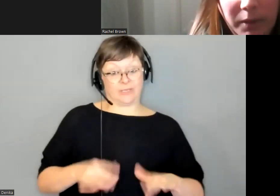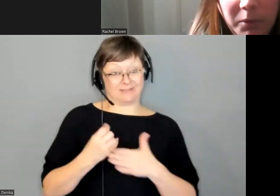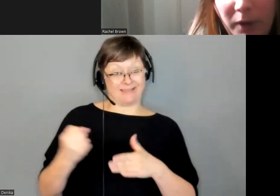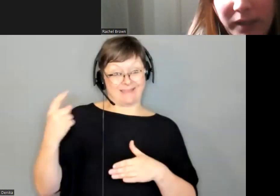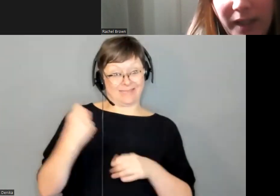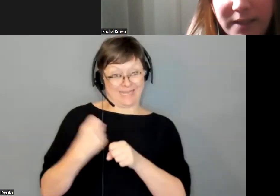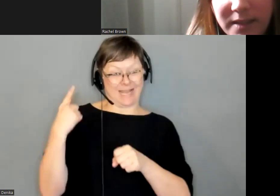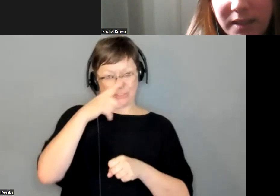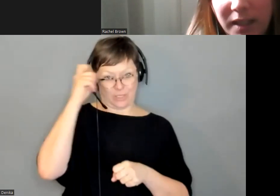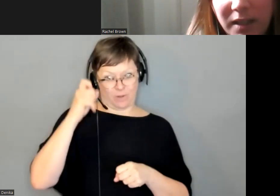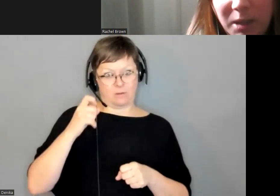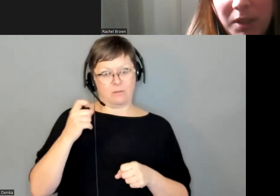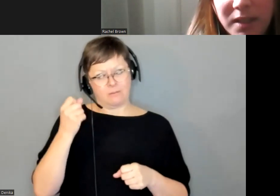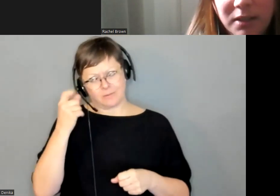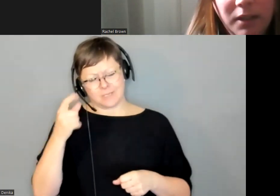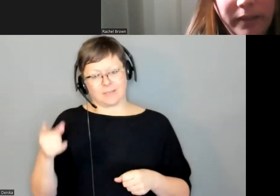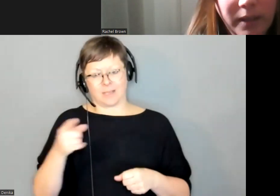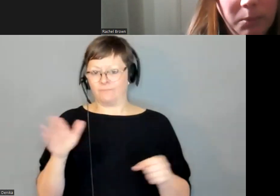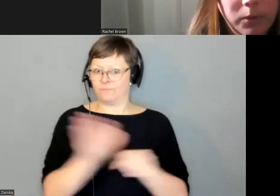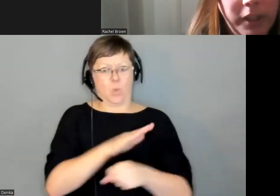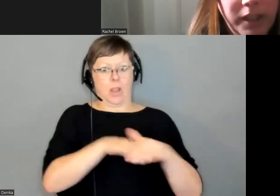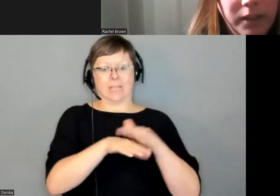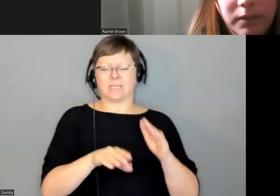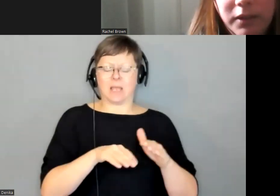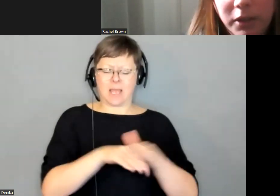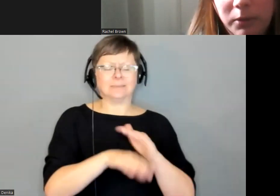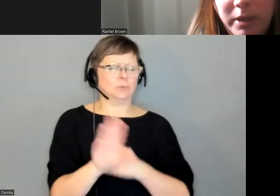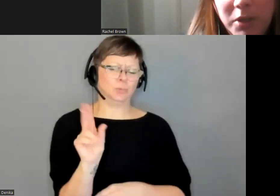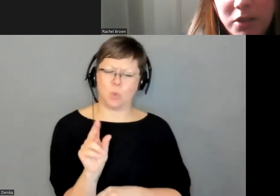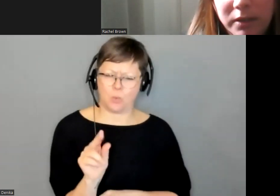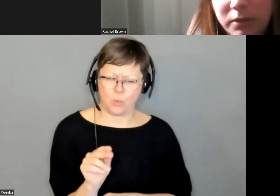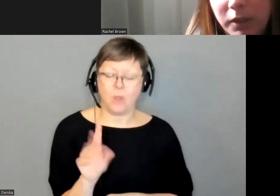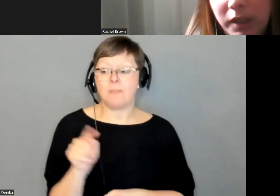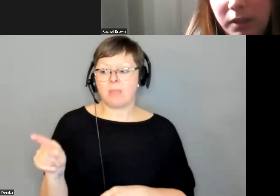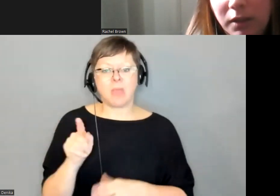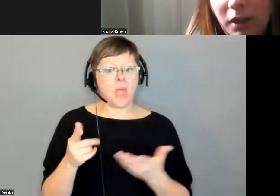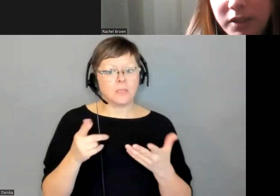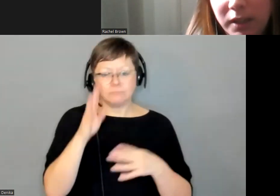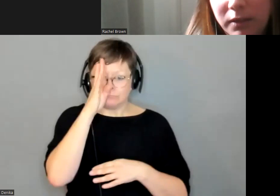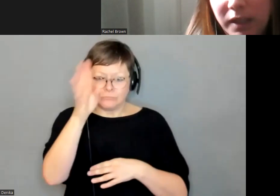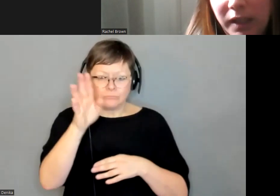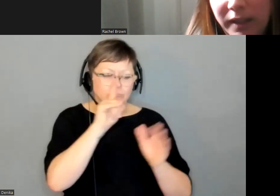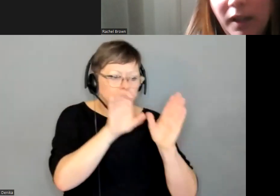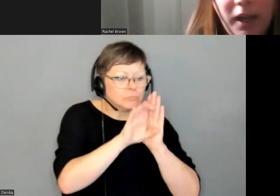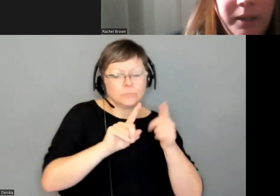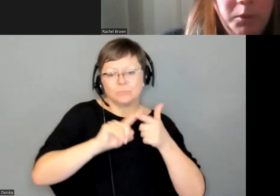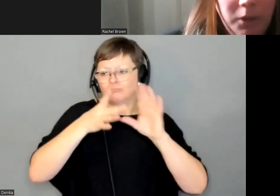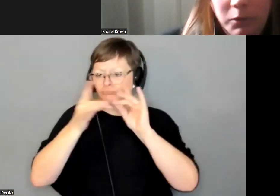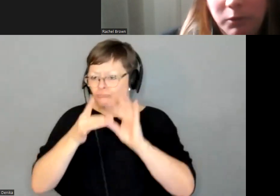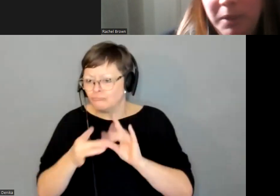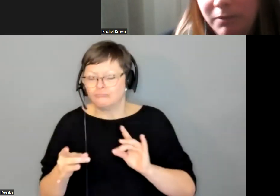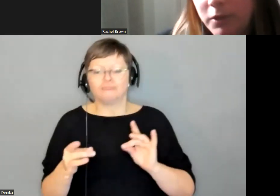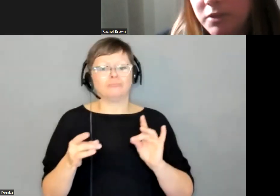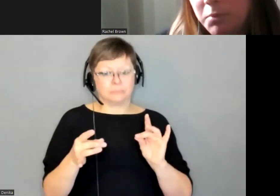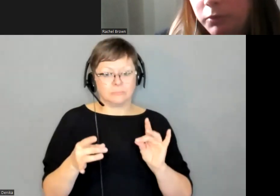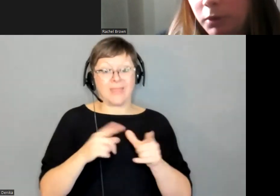give them direct access to anything, but I still had them creating, you know, images, creating content, and then it would go through